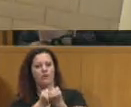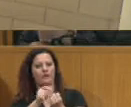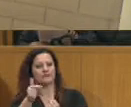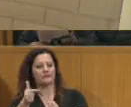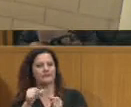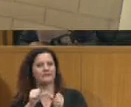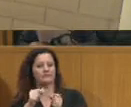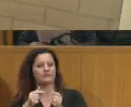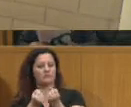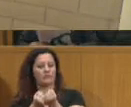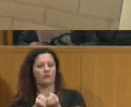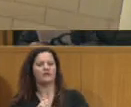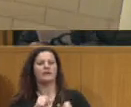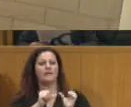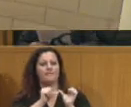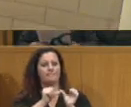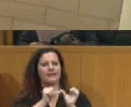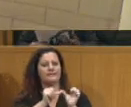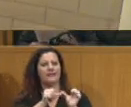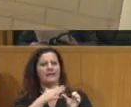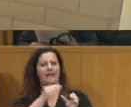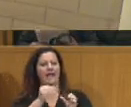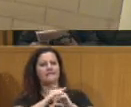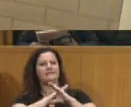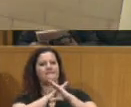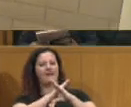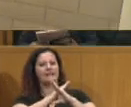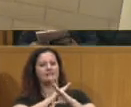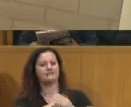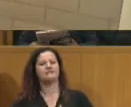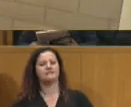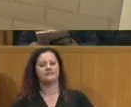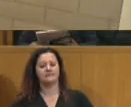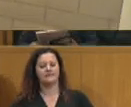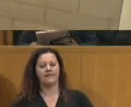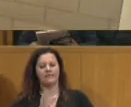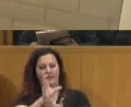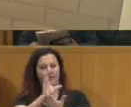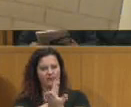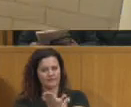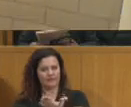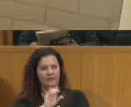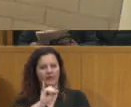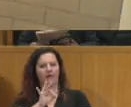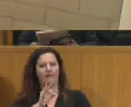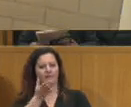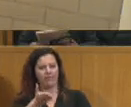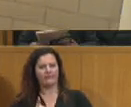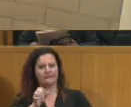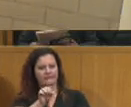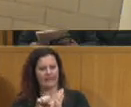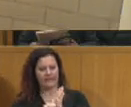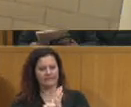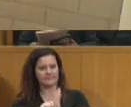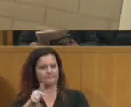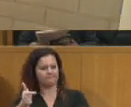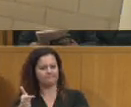So I, and then your name, Braxton Eggleston. do solemnly